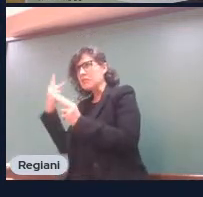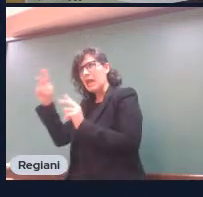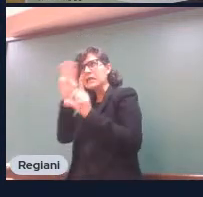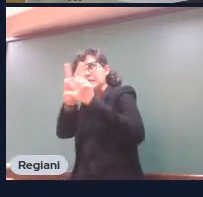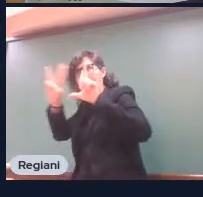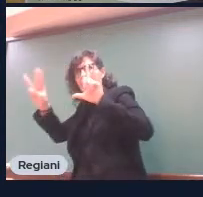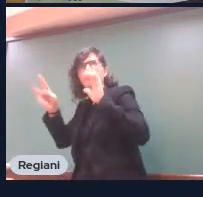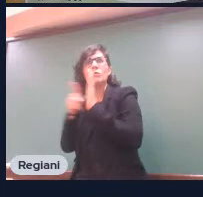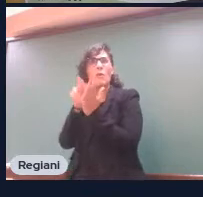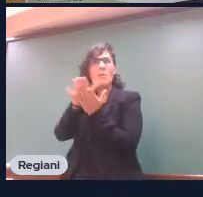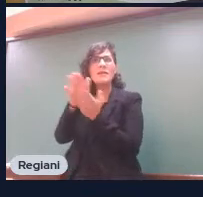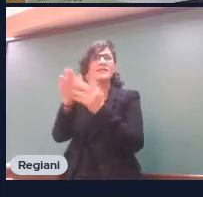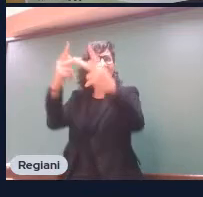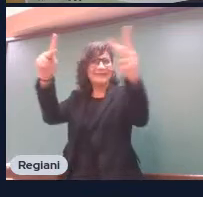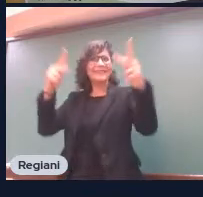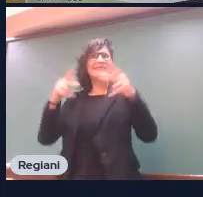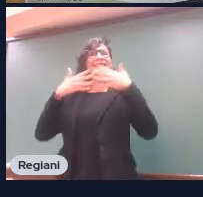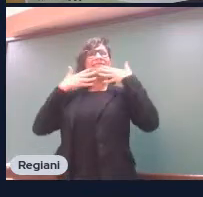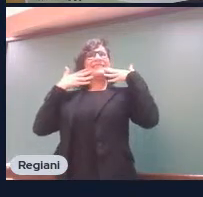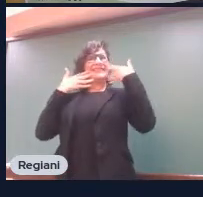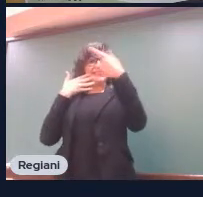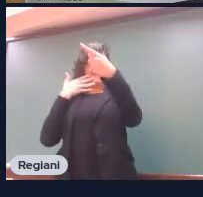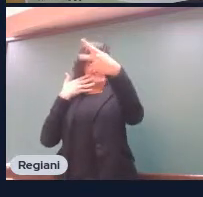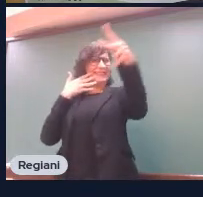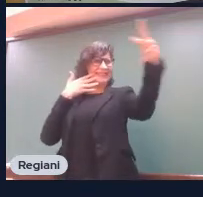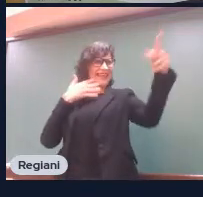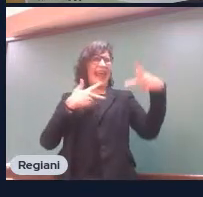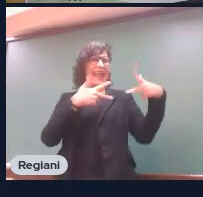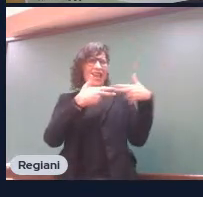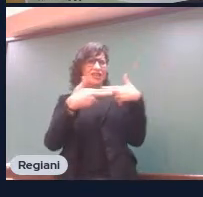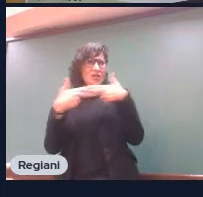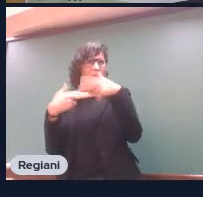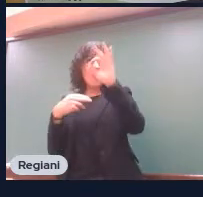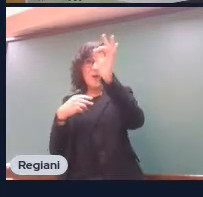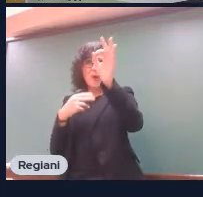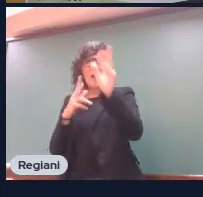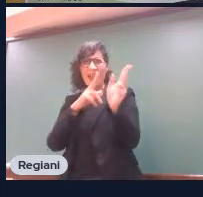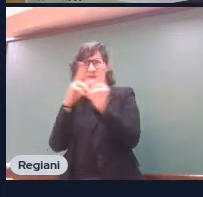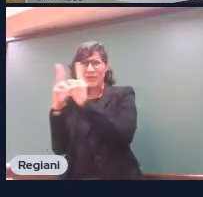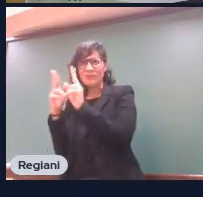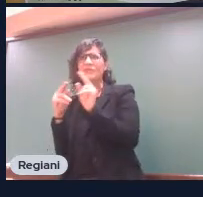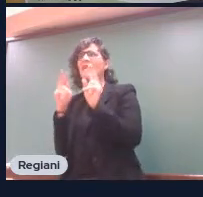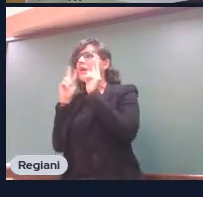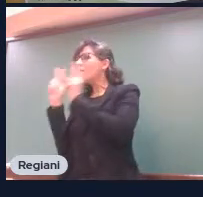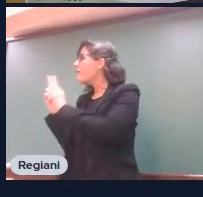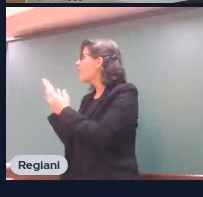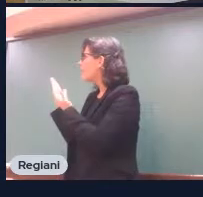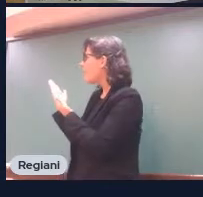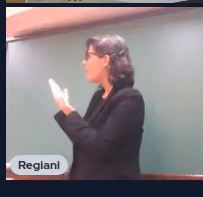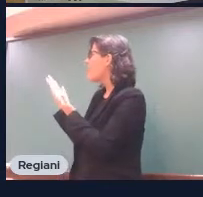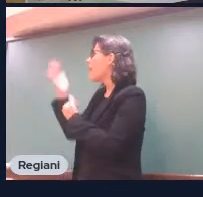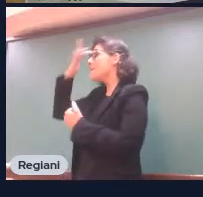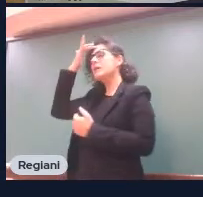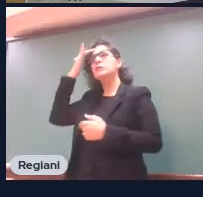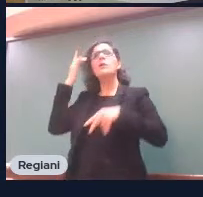happy people, yes, the editors of the journal there. And you will recognize the faces of the people sit in the